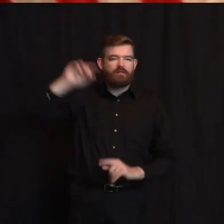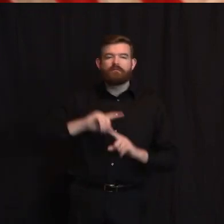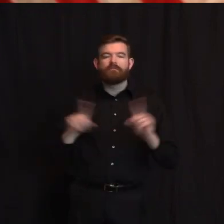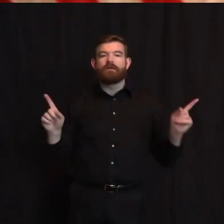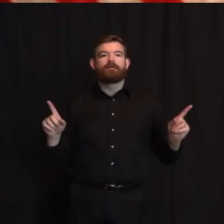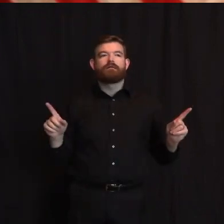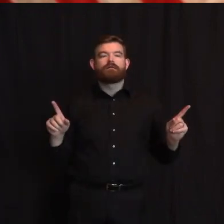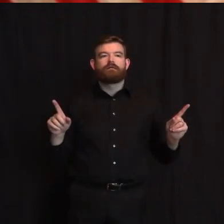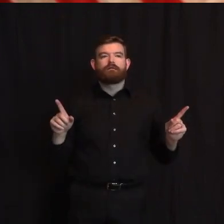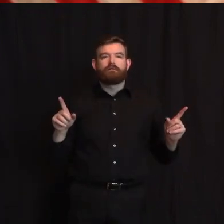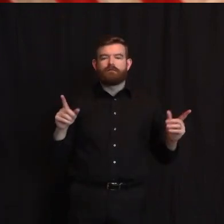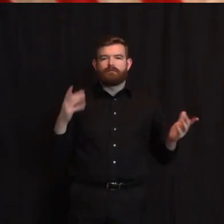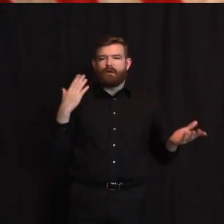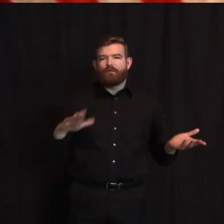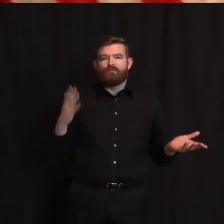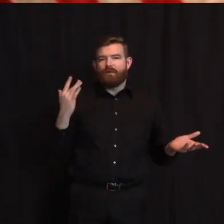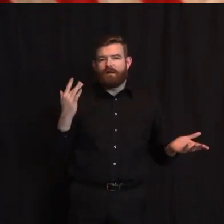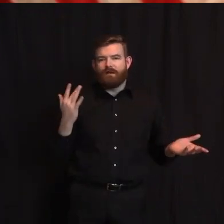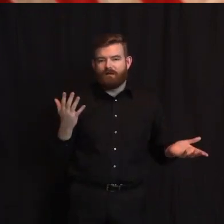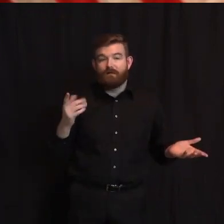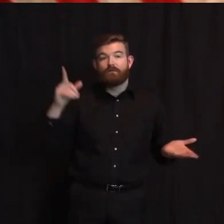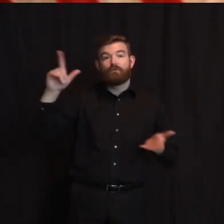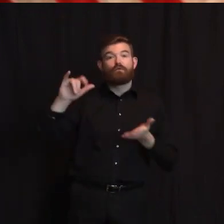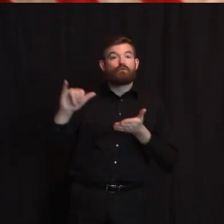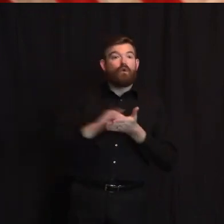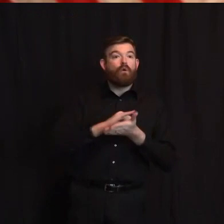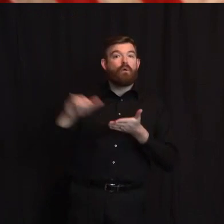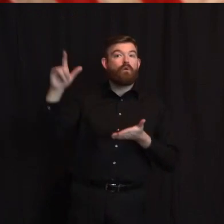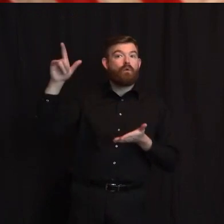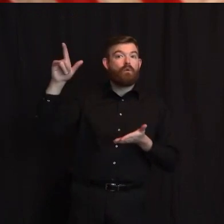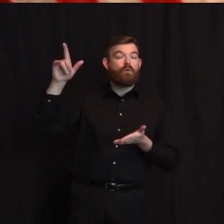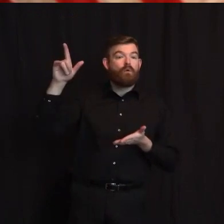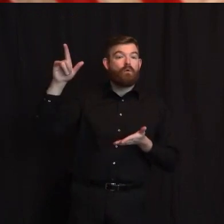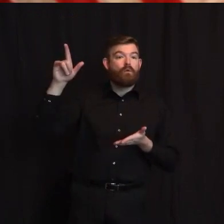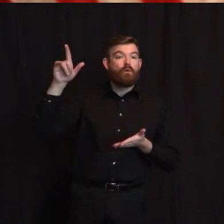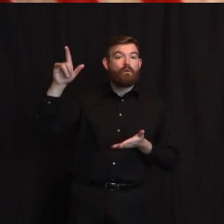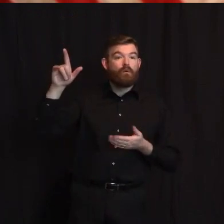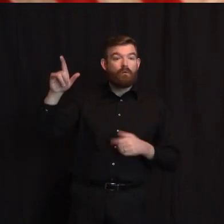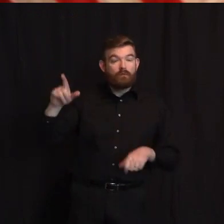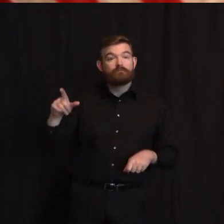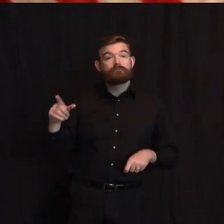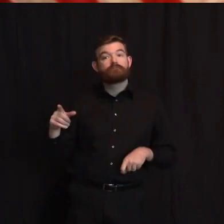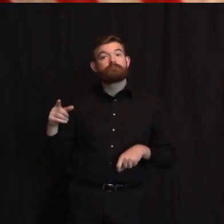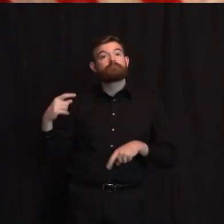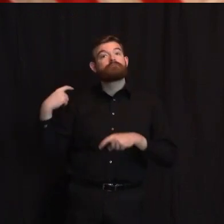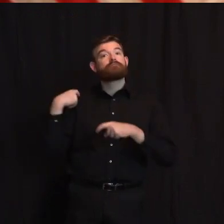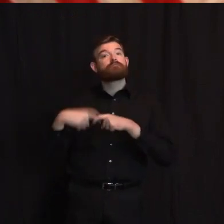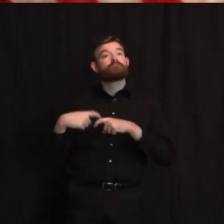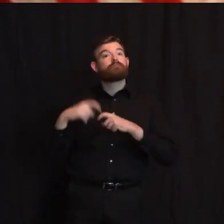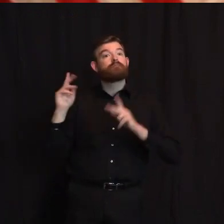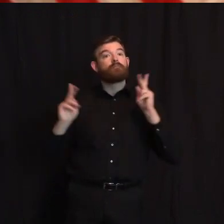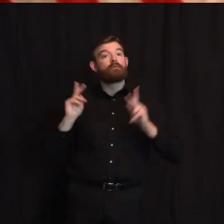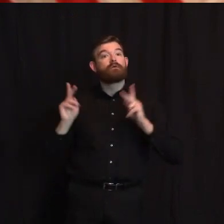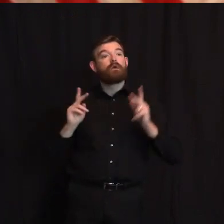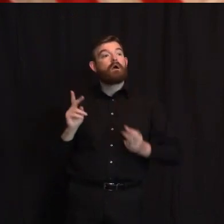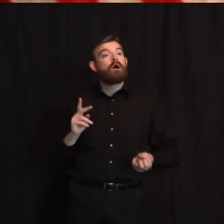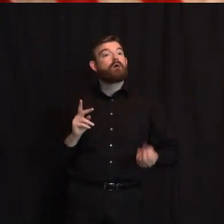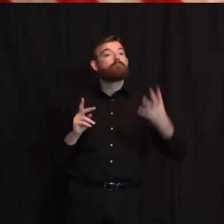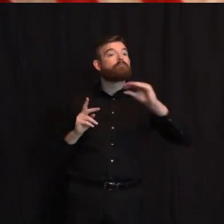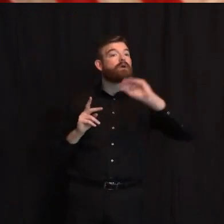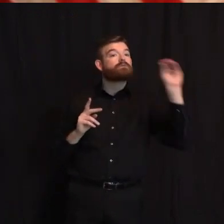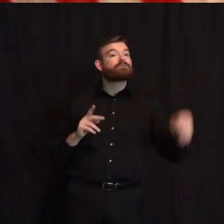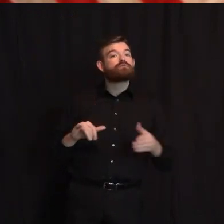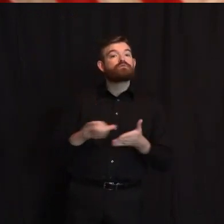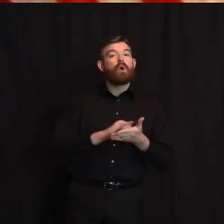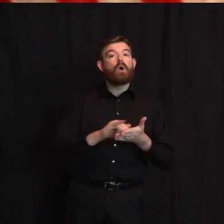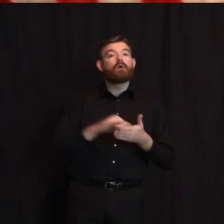instance, in New York City, the number relative to the representation of the Hispanic community in New York, the number of fatalities, and perhaps cases,